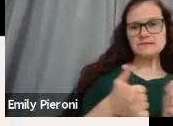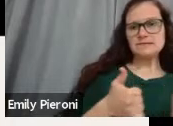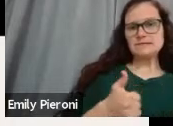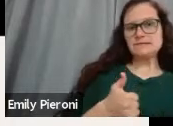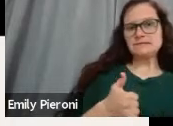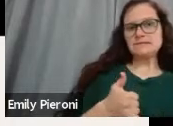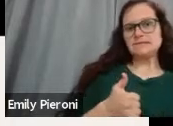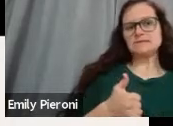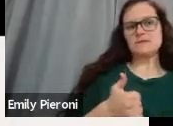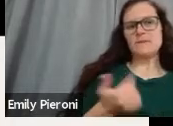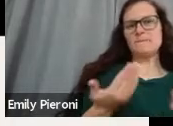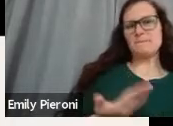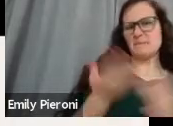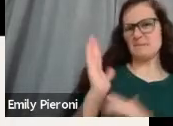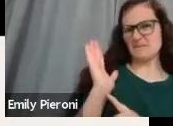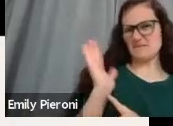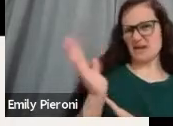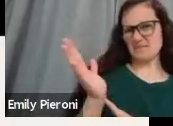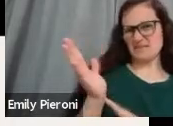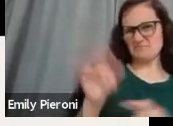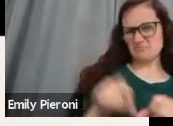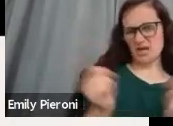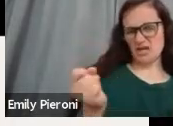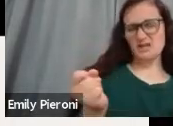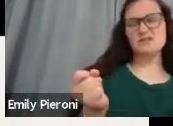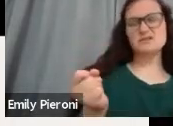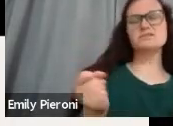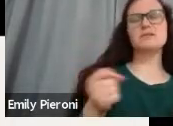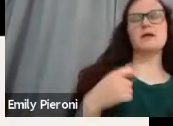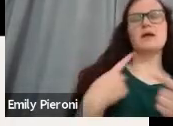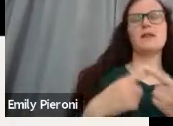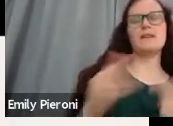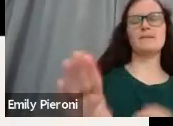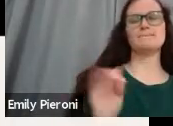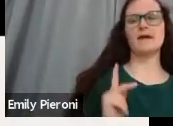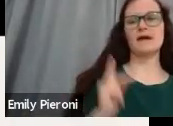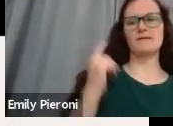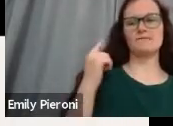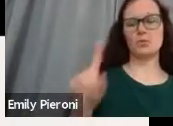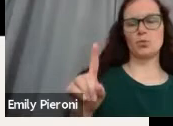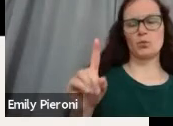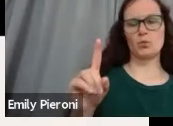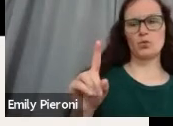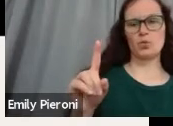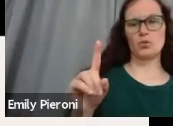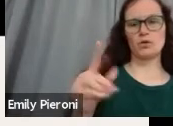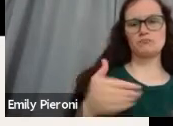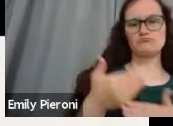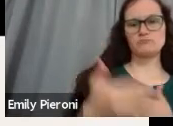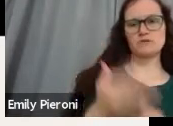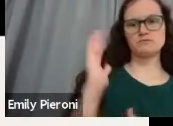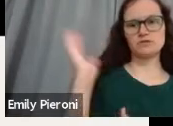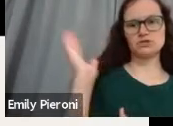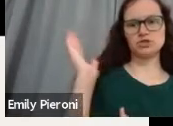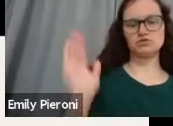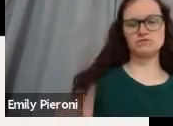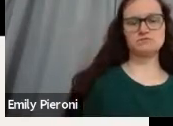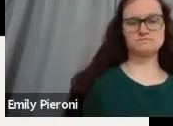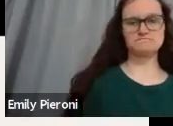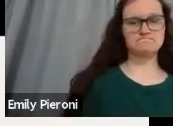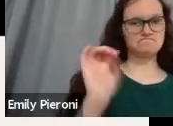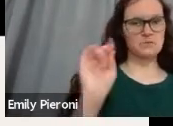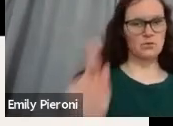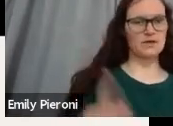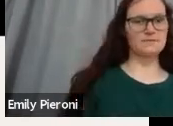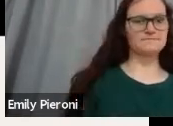few minutes, maybe about 5 minutes, and then we can return back for our next set of presentations. Okay, very